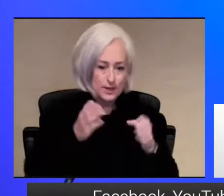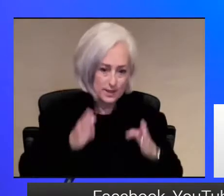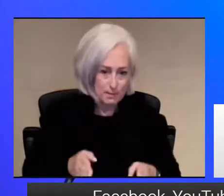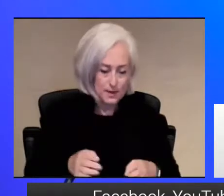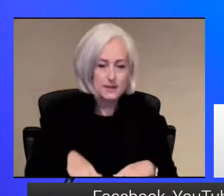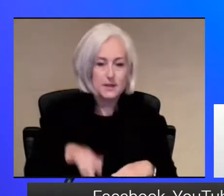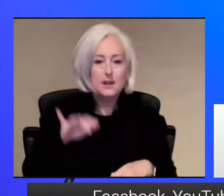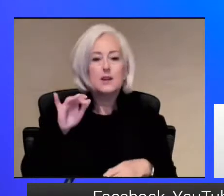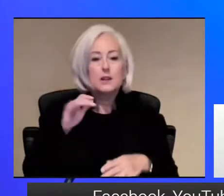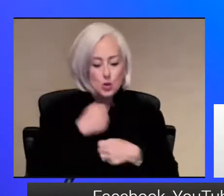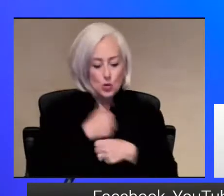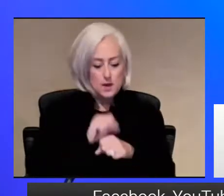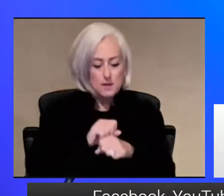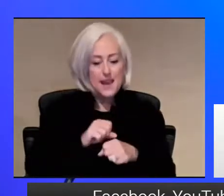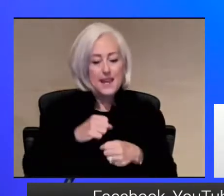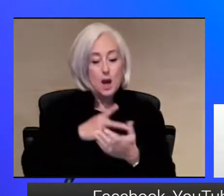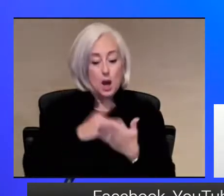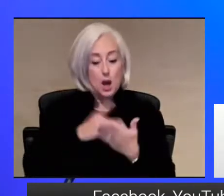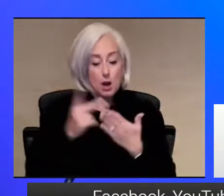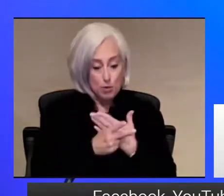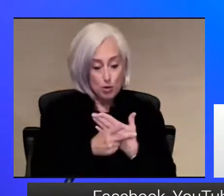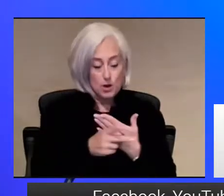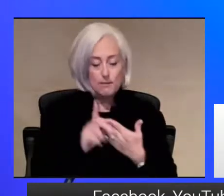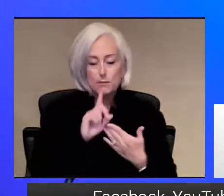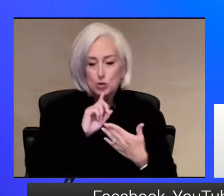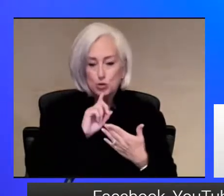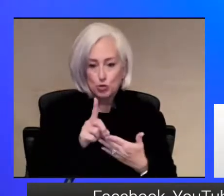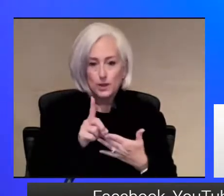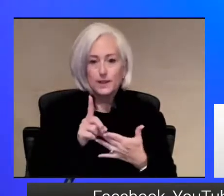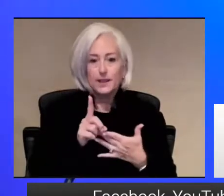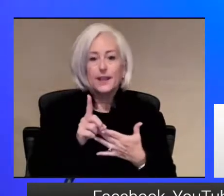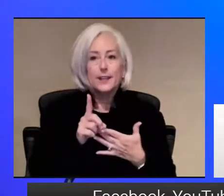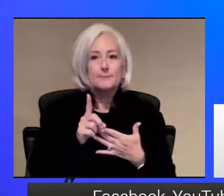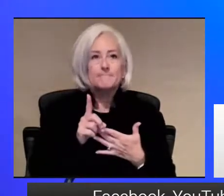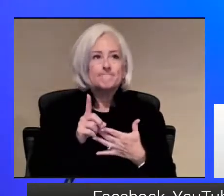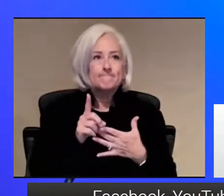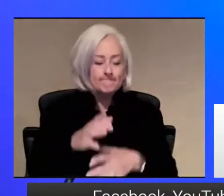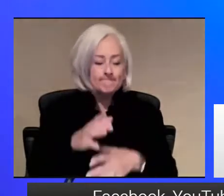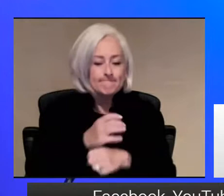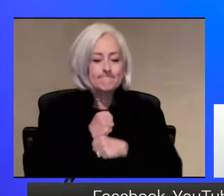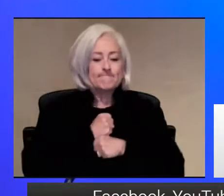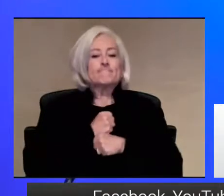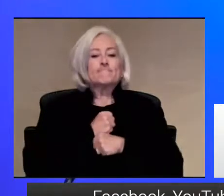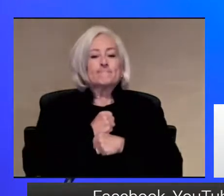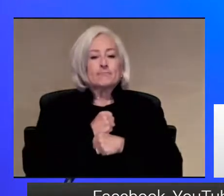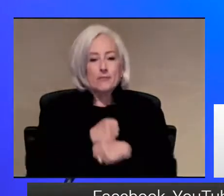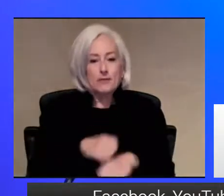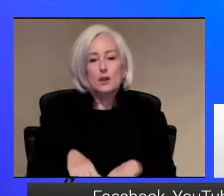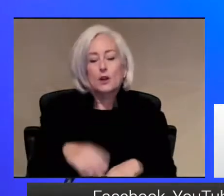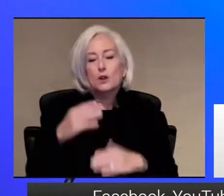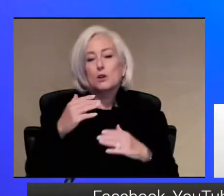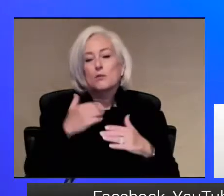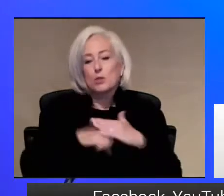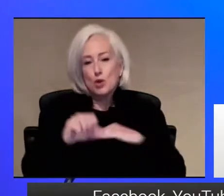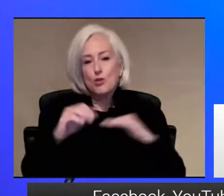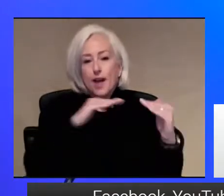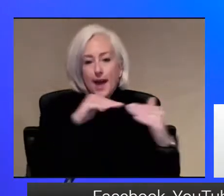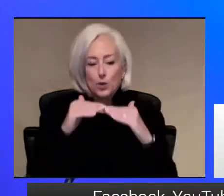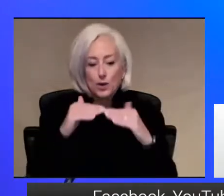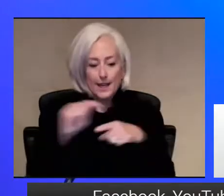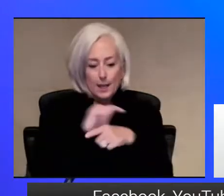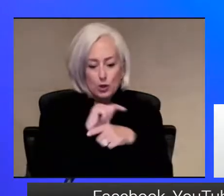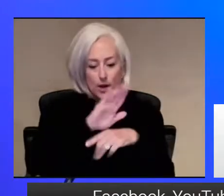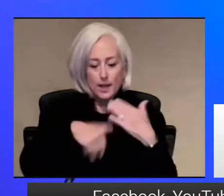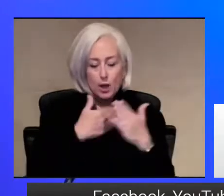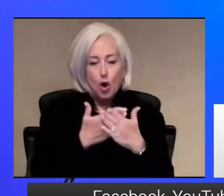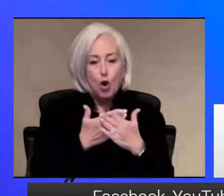create a program that really embraces birth equity and also trains all providers during those years of training to